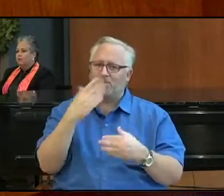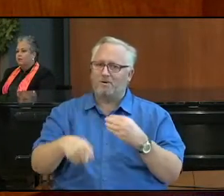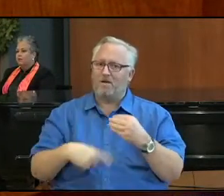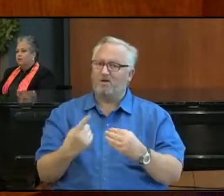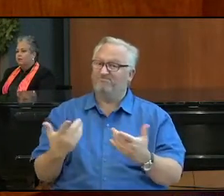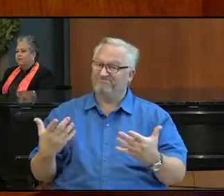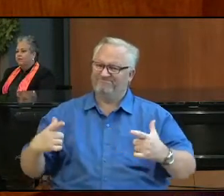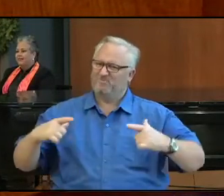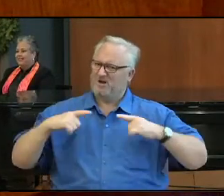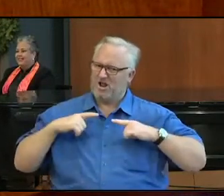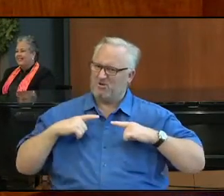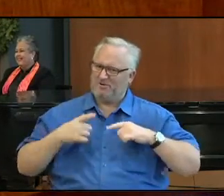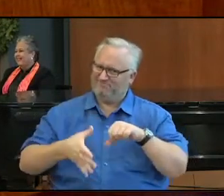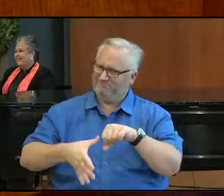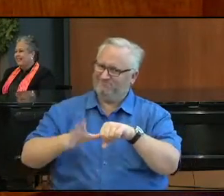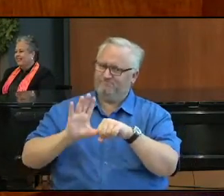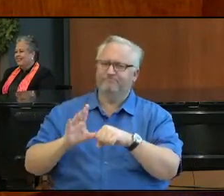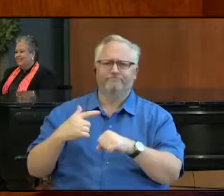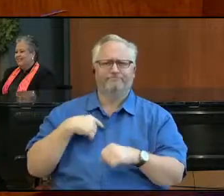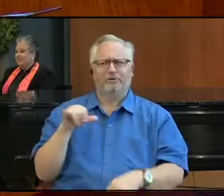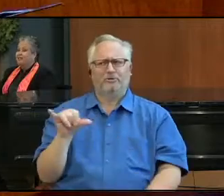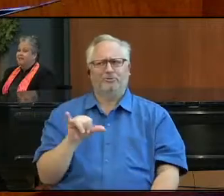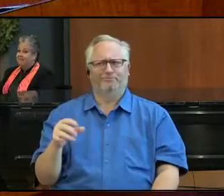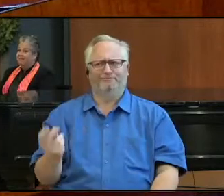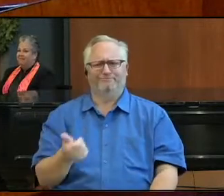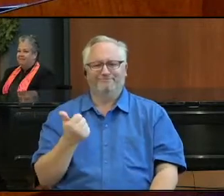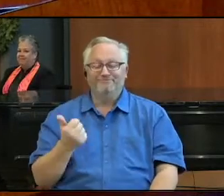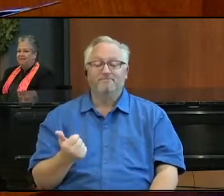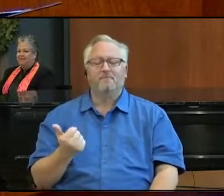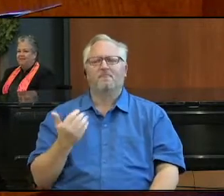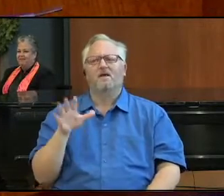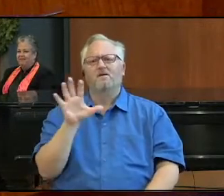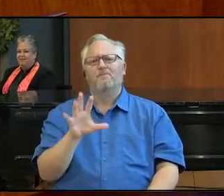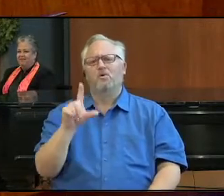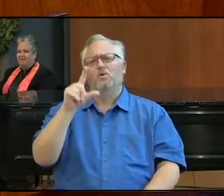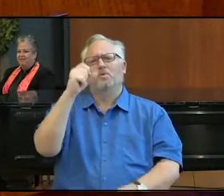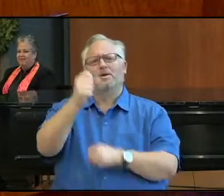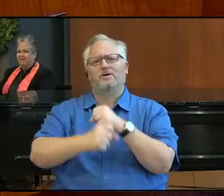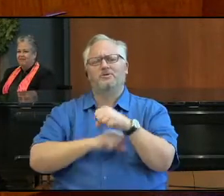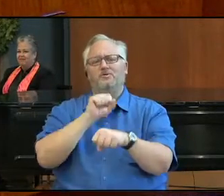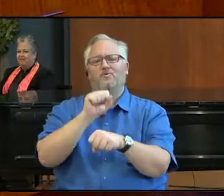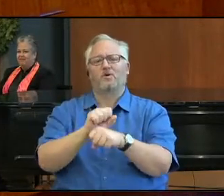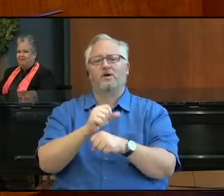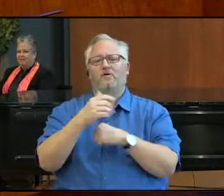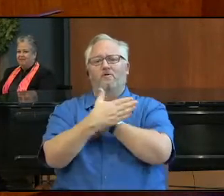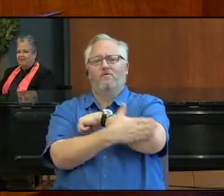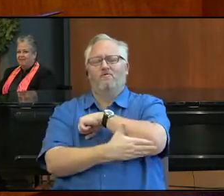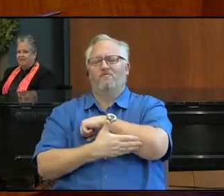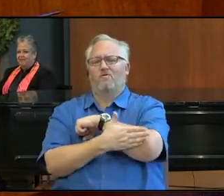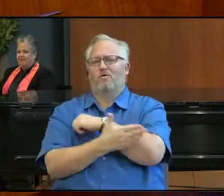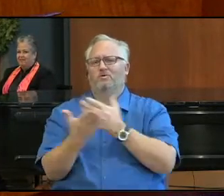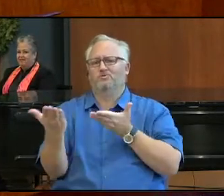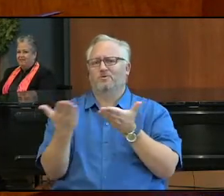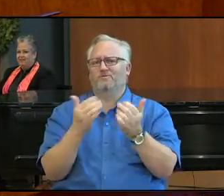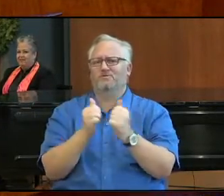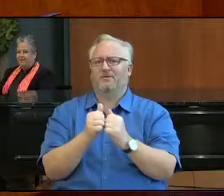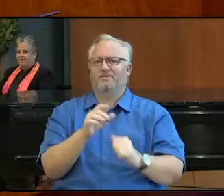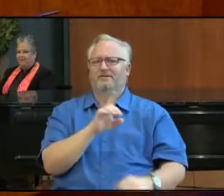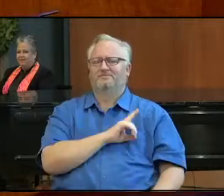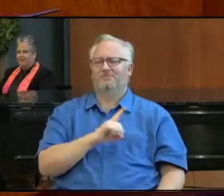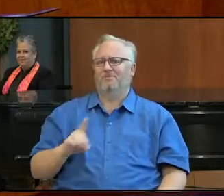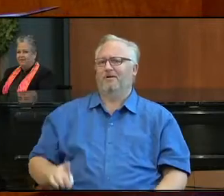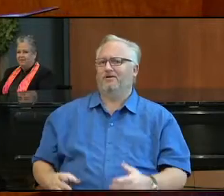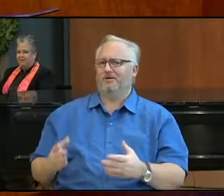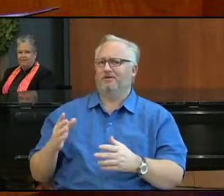retiring. Neither am I. After about 20 years of working in the Foreign Service with the diplomatic assignments in